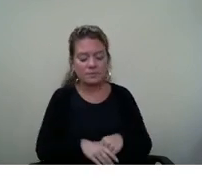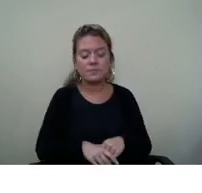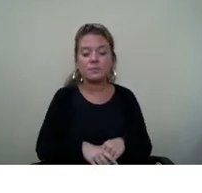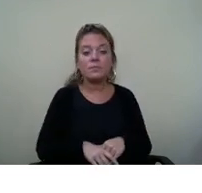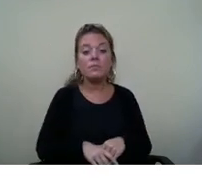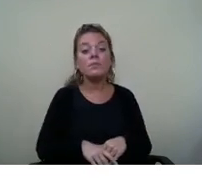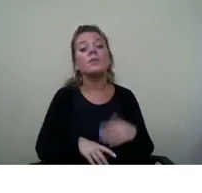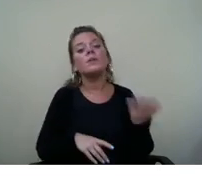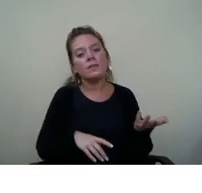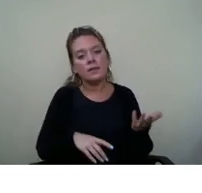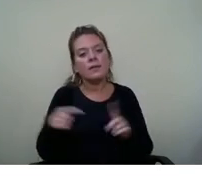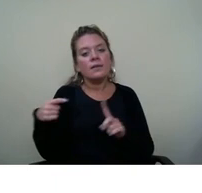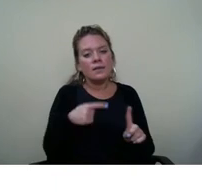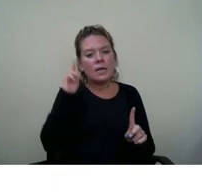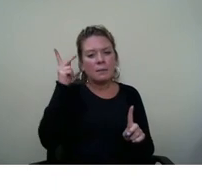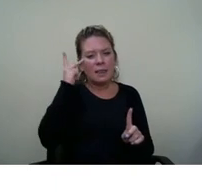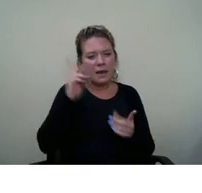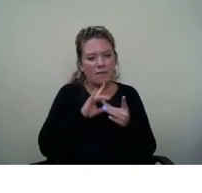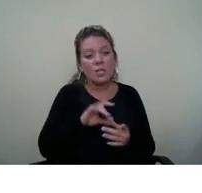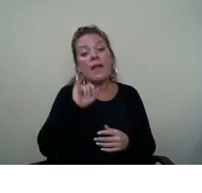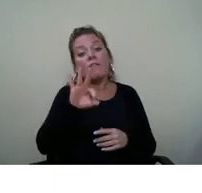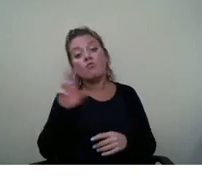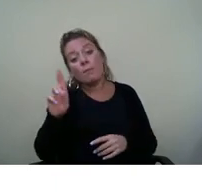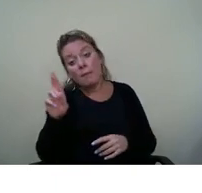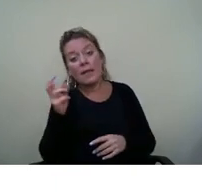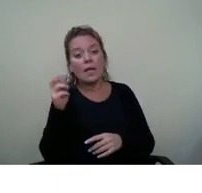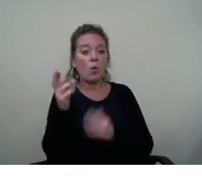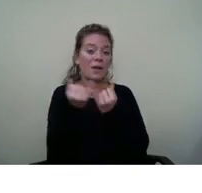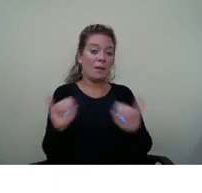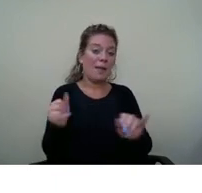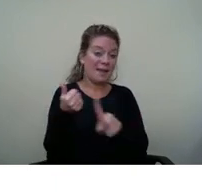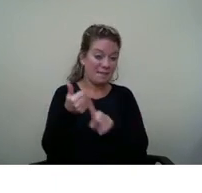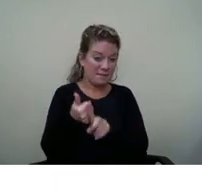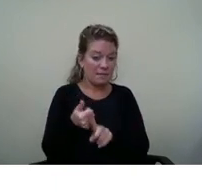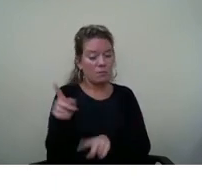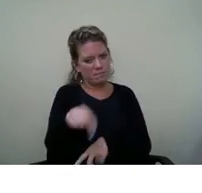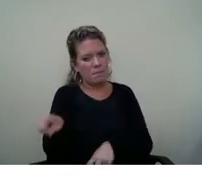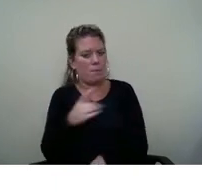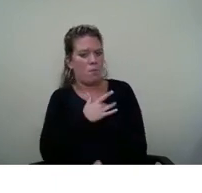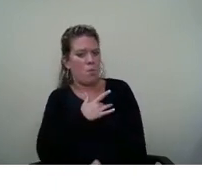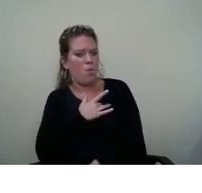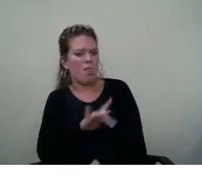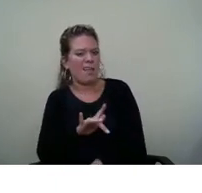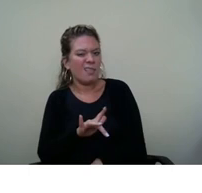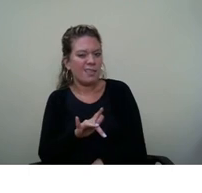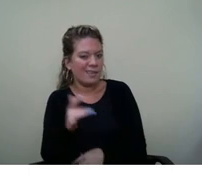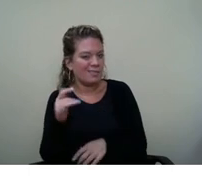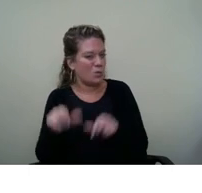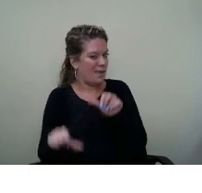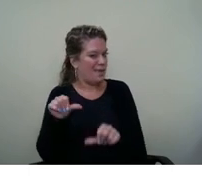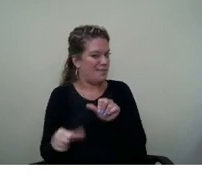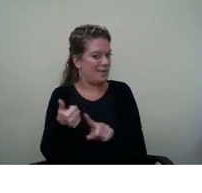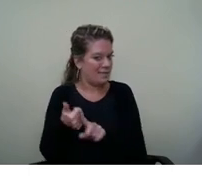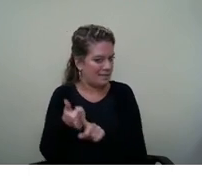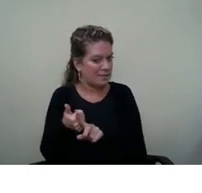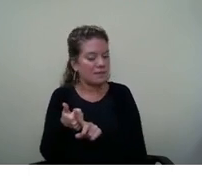was a Republican or an independent was also more likely to be vaccine hesitant. And of course,